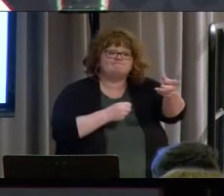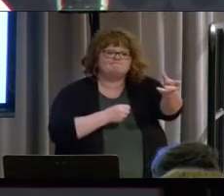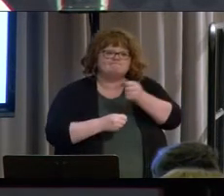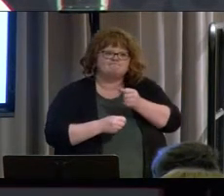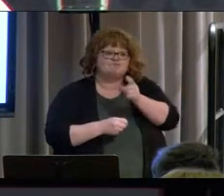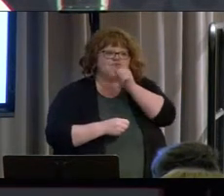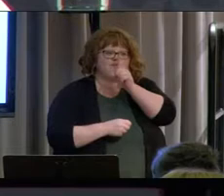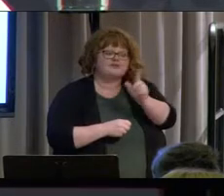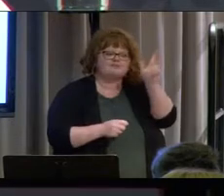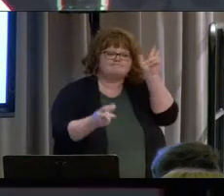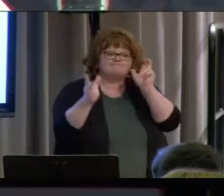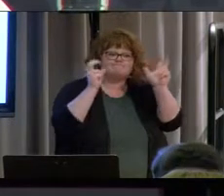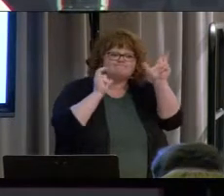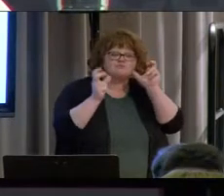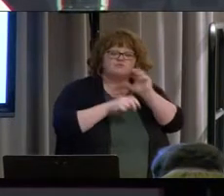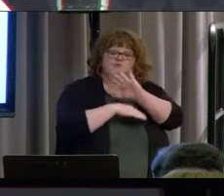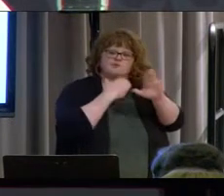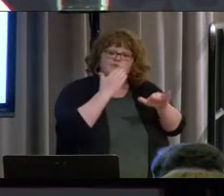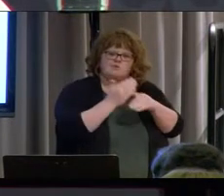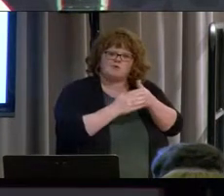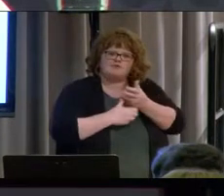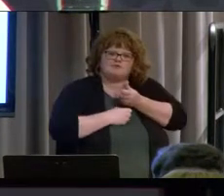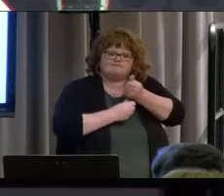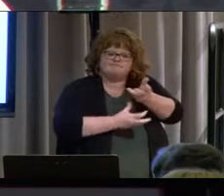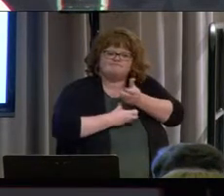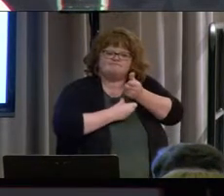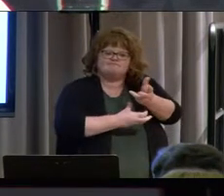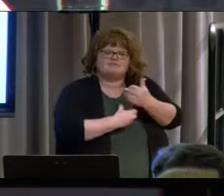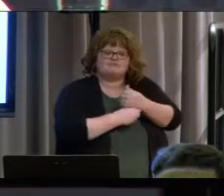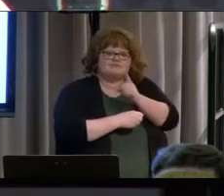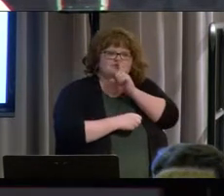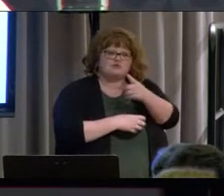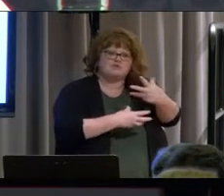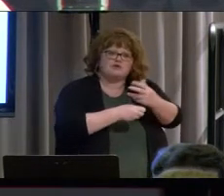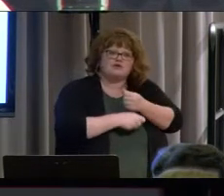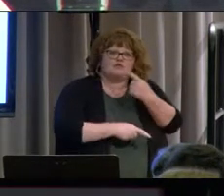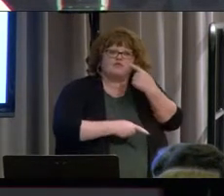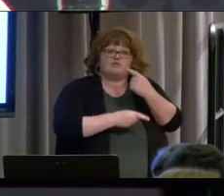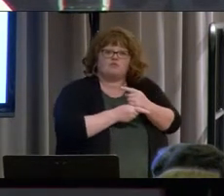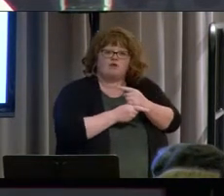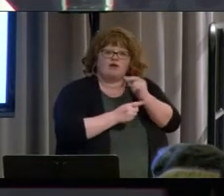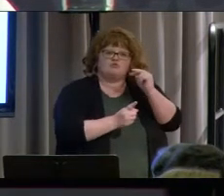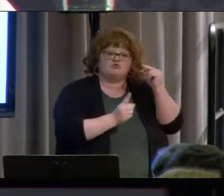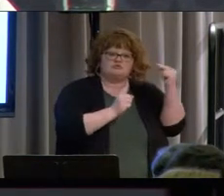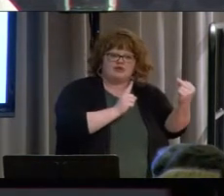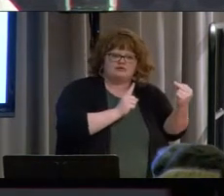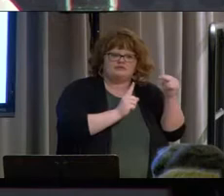that are there that can offer us the perspectives and really